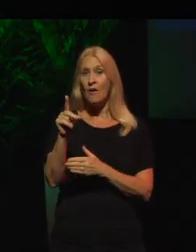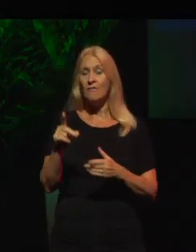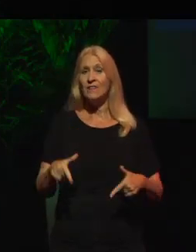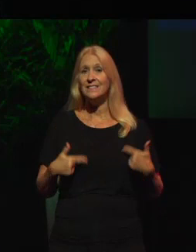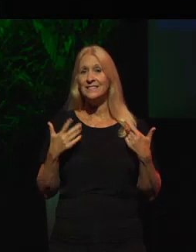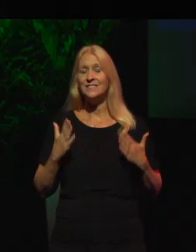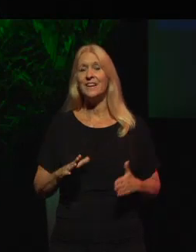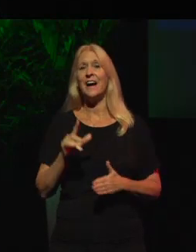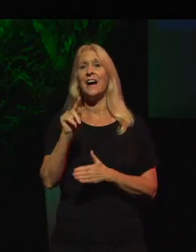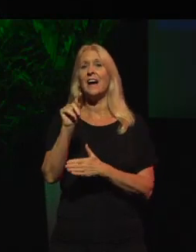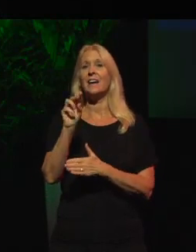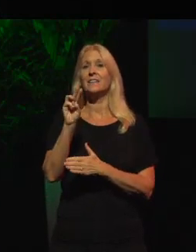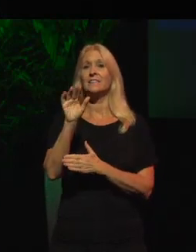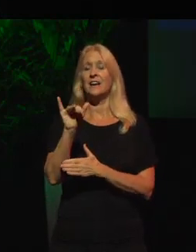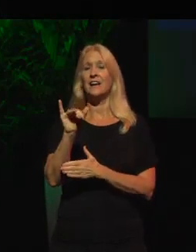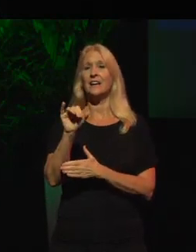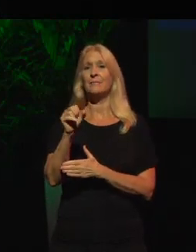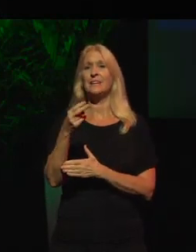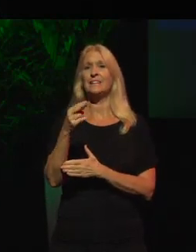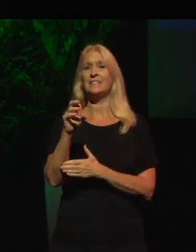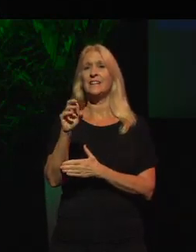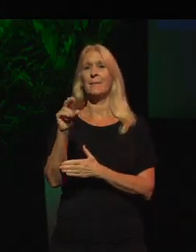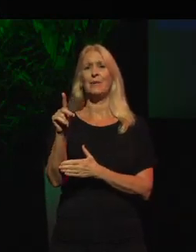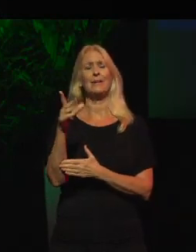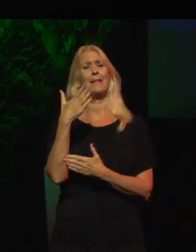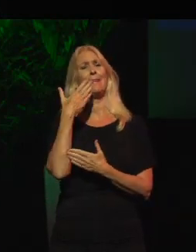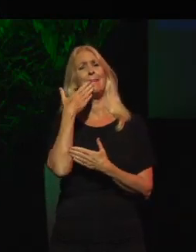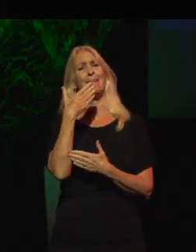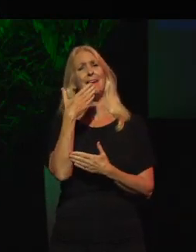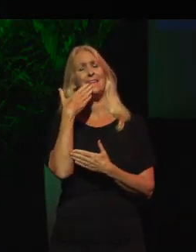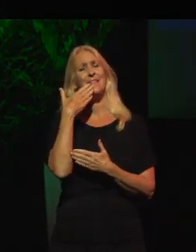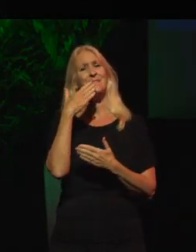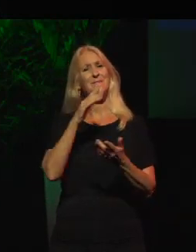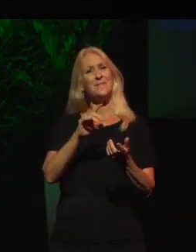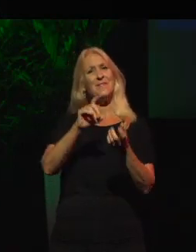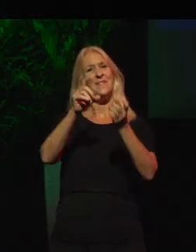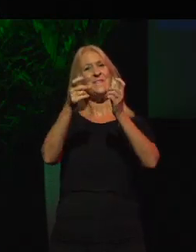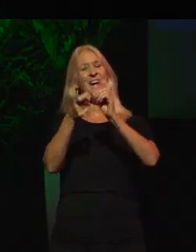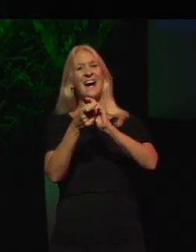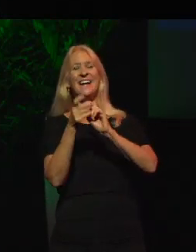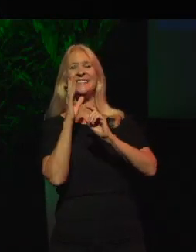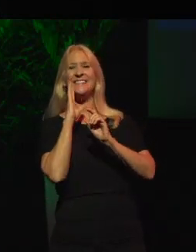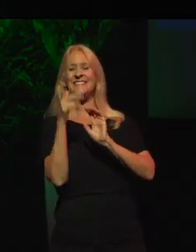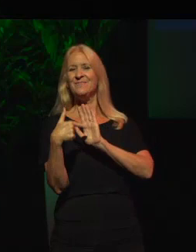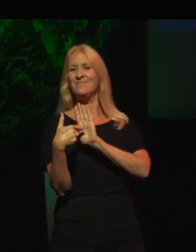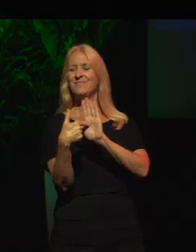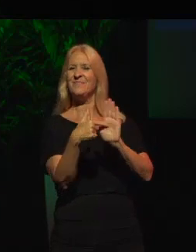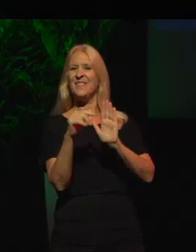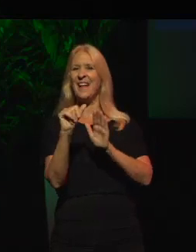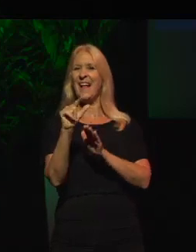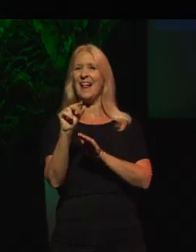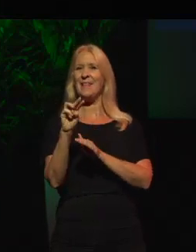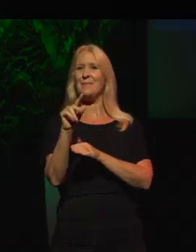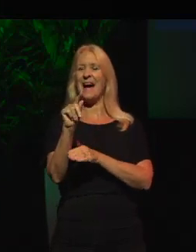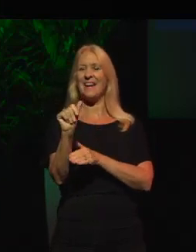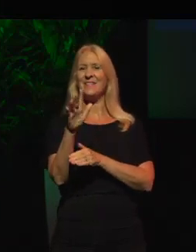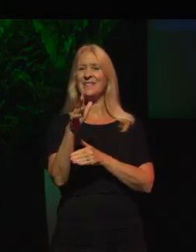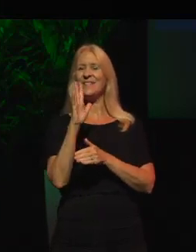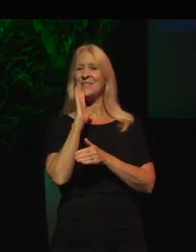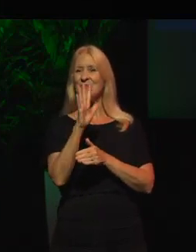Shepard. Tommy, thank you for reviving and revising our alma mater with your contributions and for your